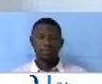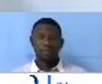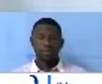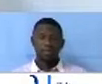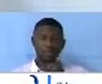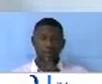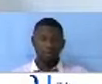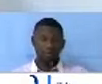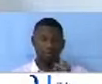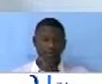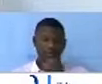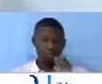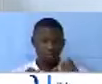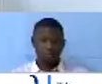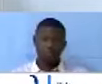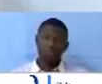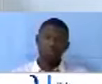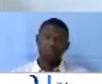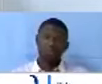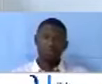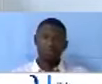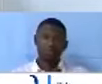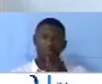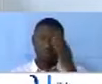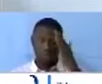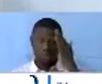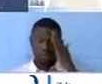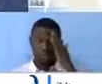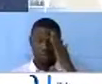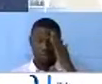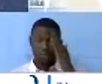possible. Mun na nek. Do you think